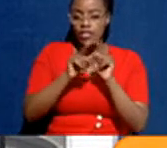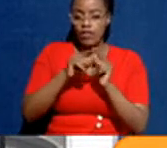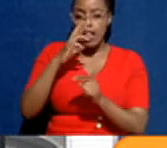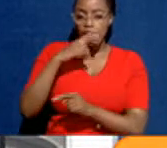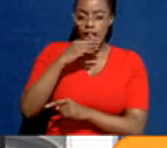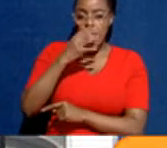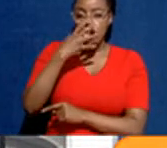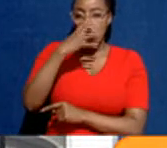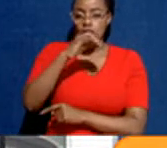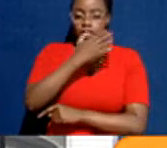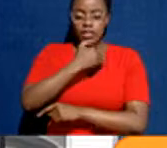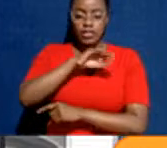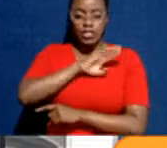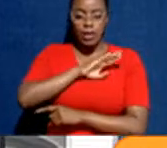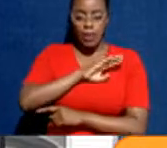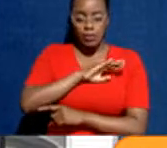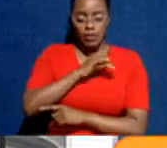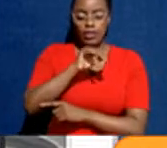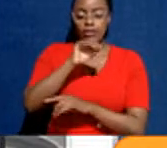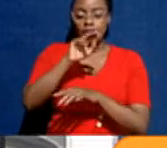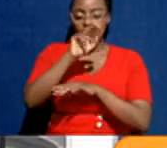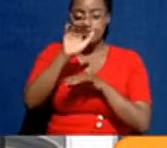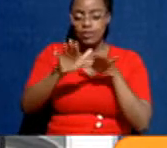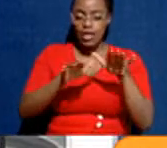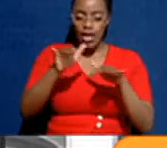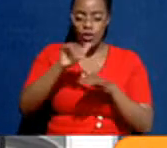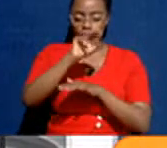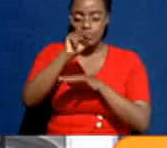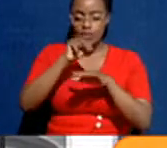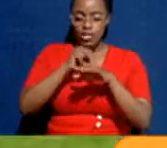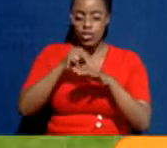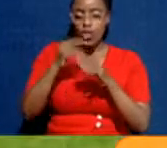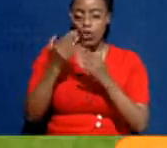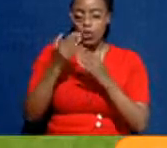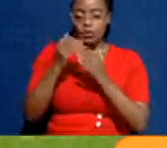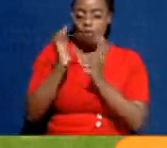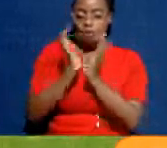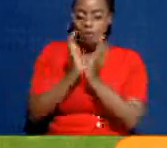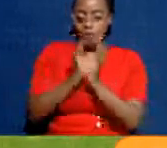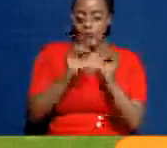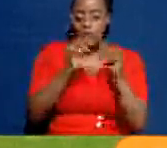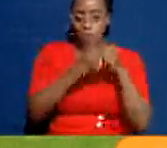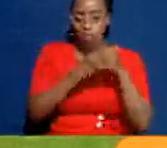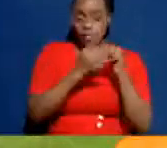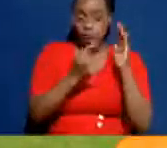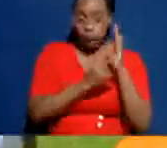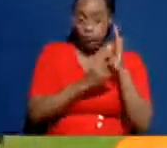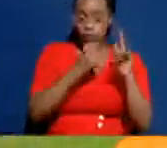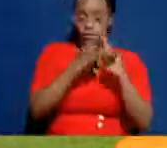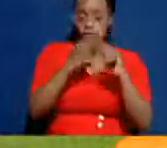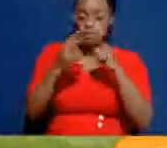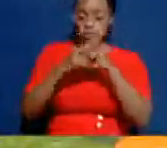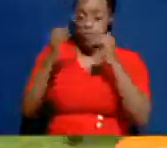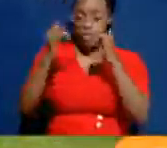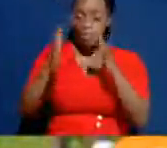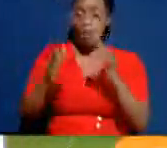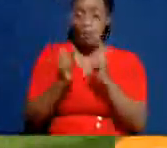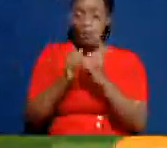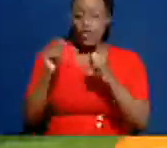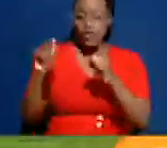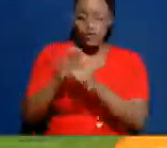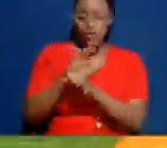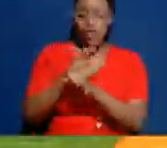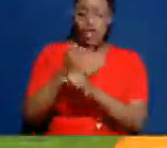on match day 2 at the Nyayo National Stadium. Spain ran in 8 tries from 7 players with a fullback